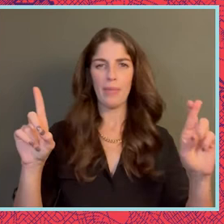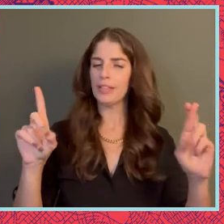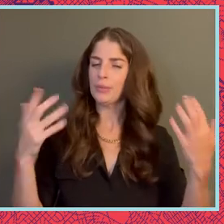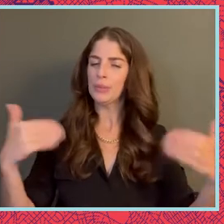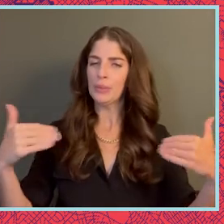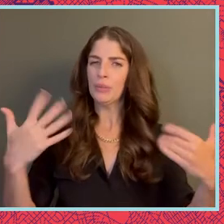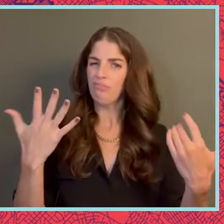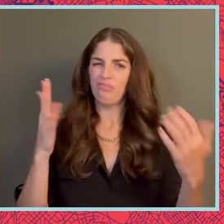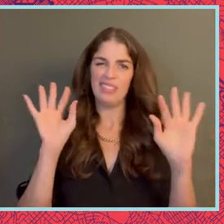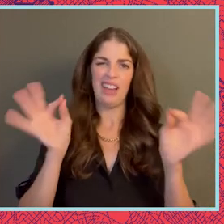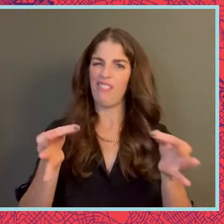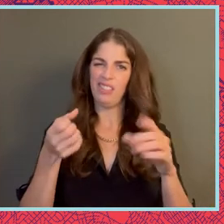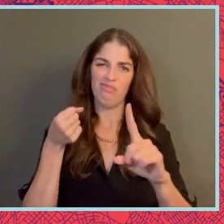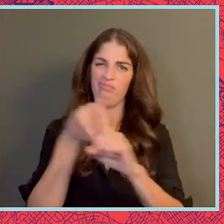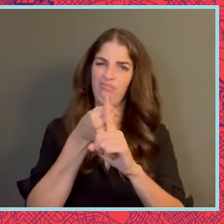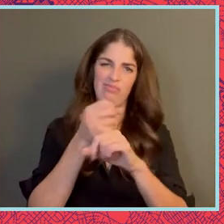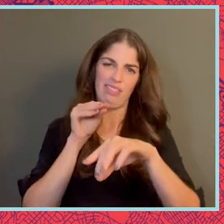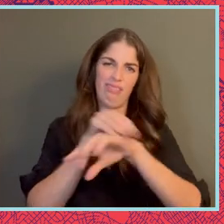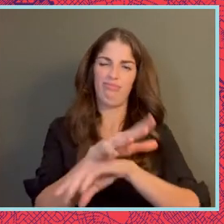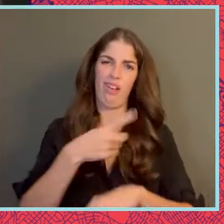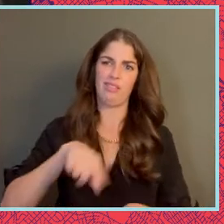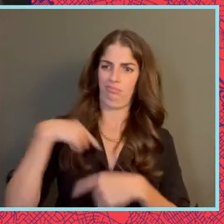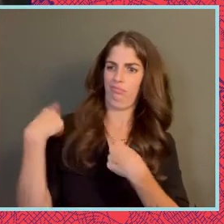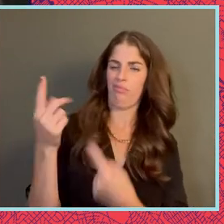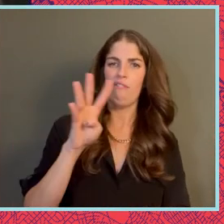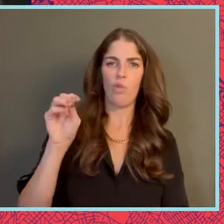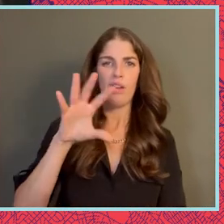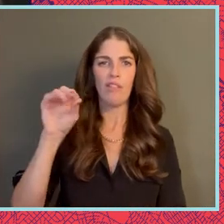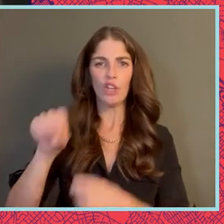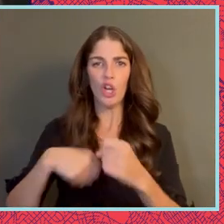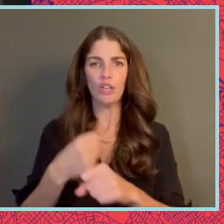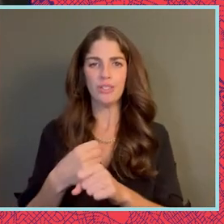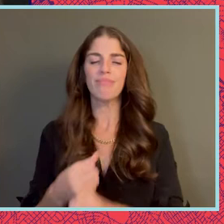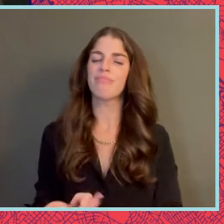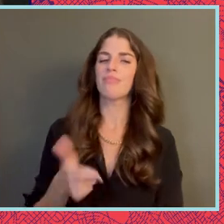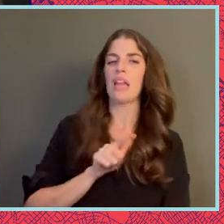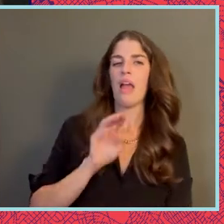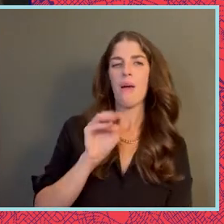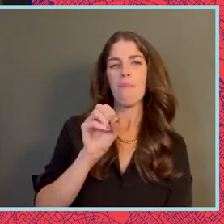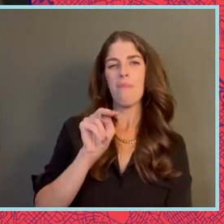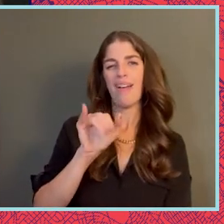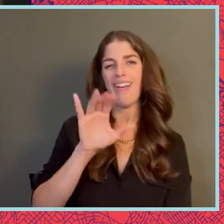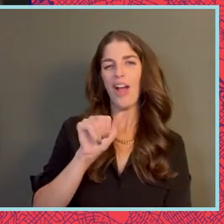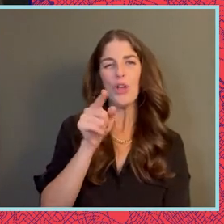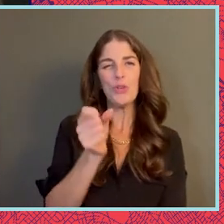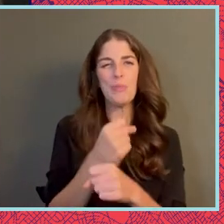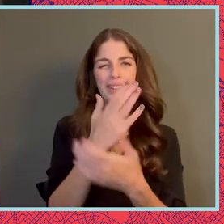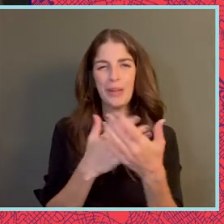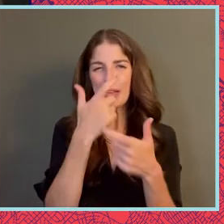in Congress for D.C. over the past 40 to 50 years. You said a couple of things that were really interesting in there